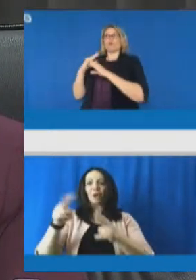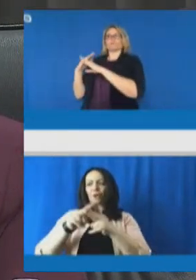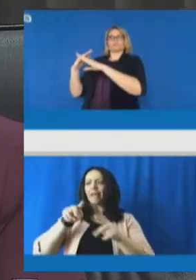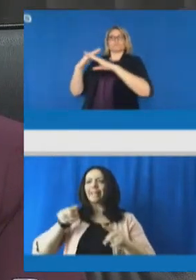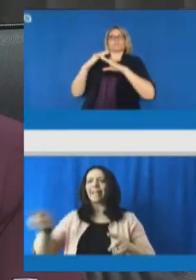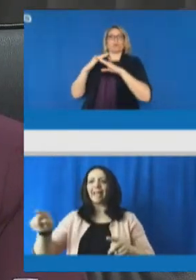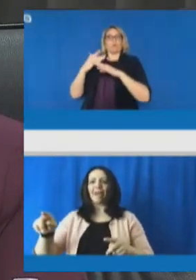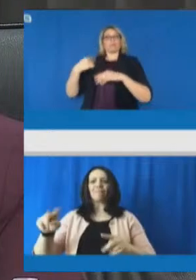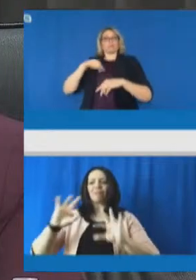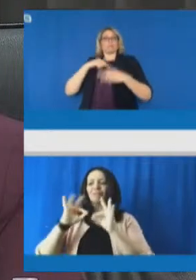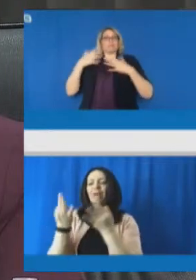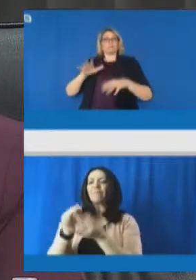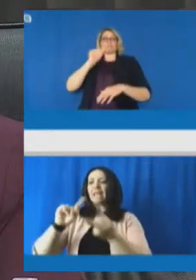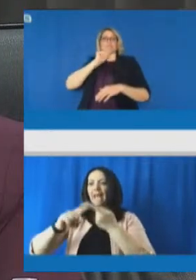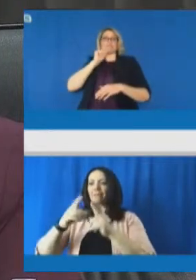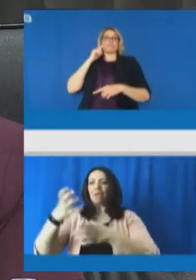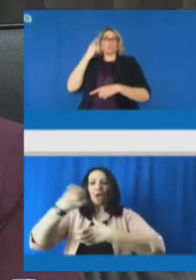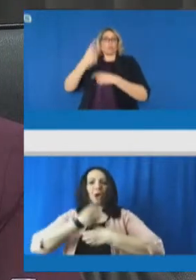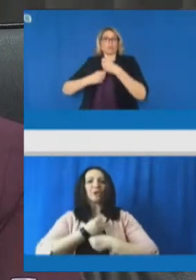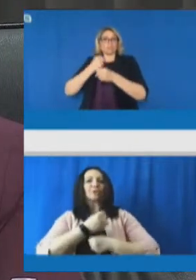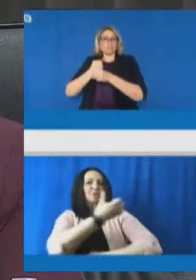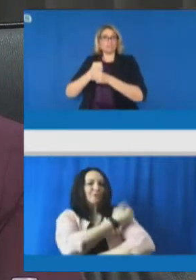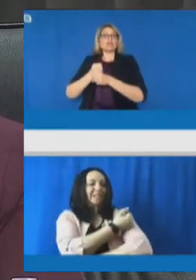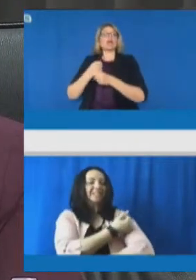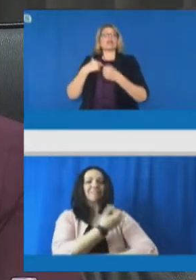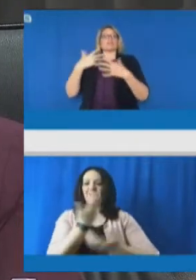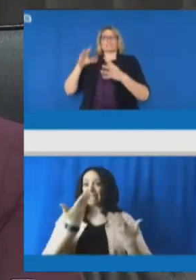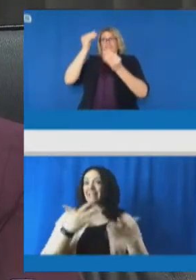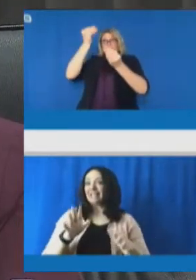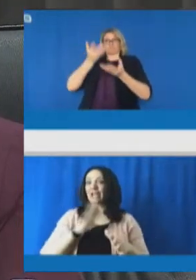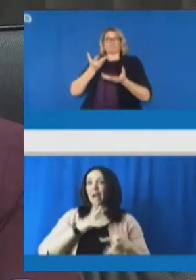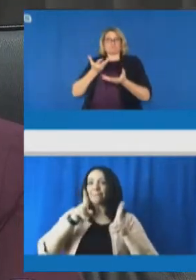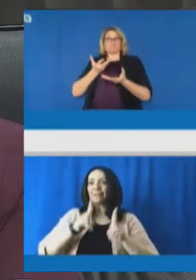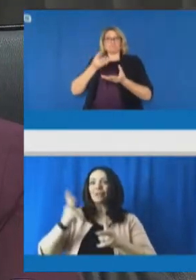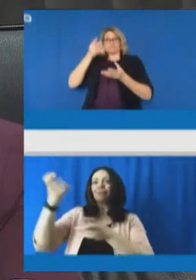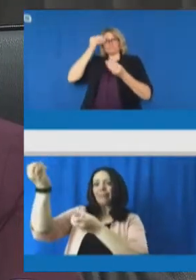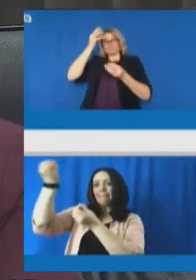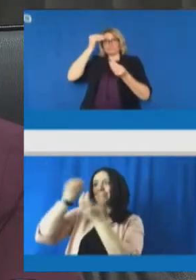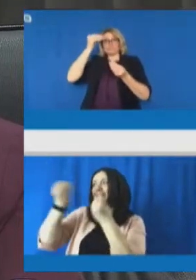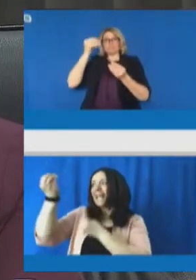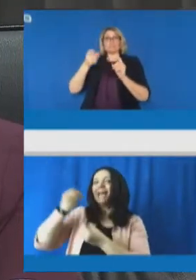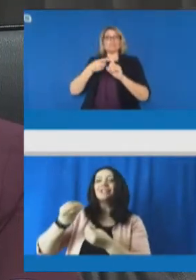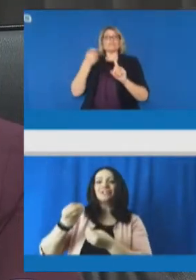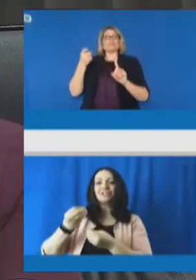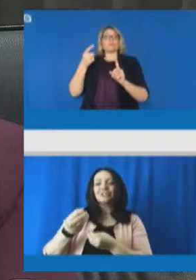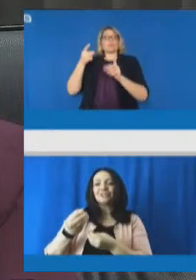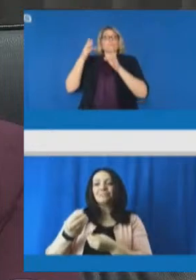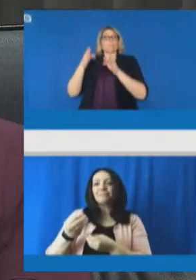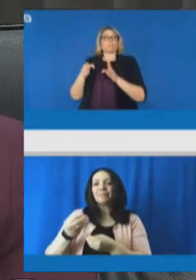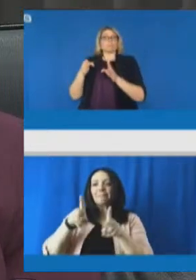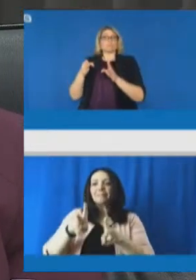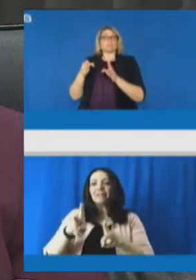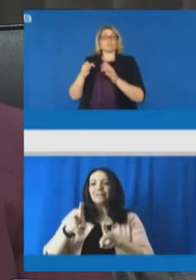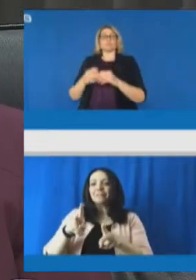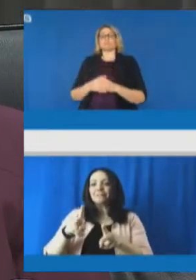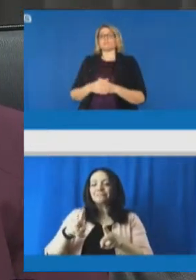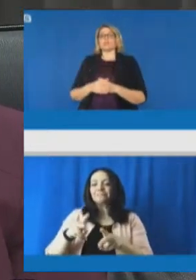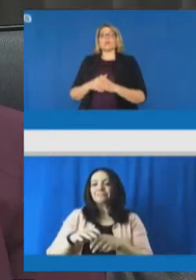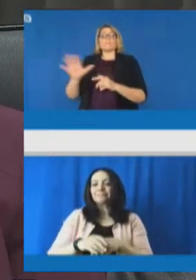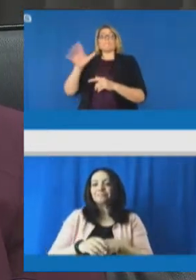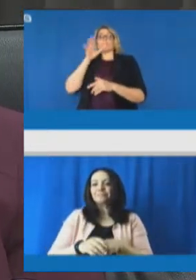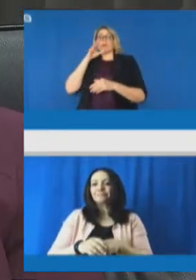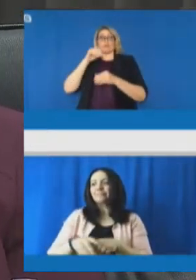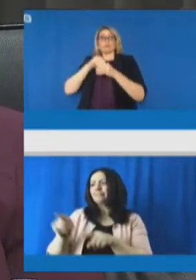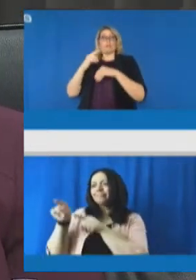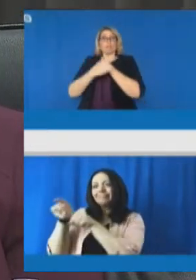severe impacts of the virus, including ICU admissions and deaths. We will continue to live with COVID-19 for some time to come. And as the